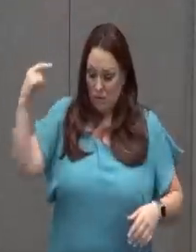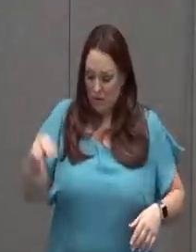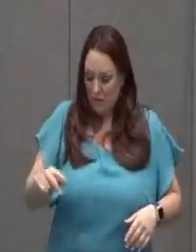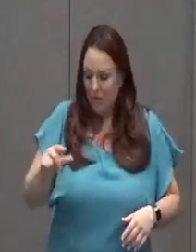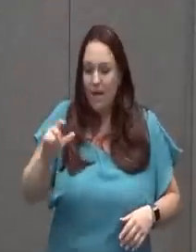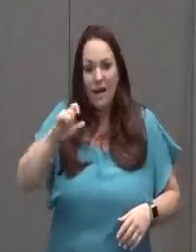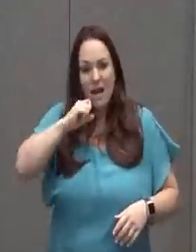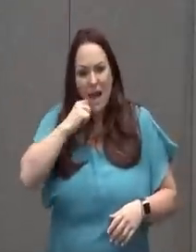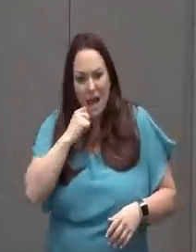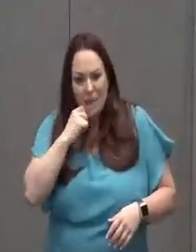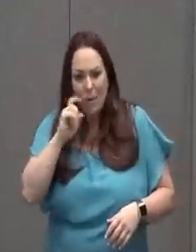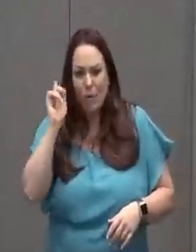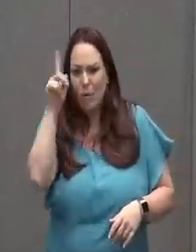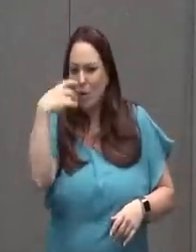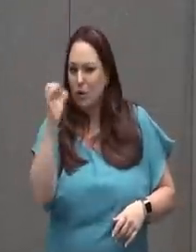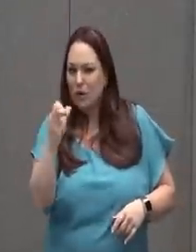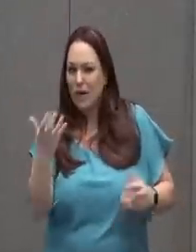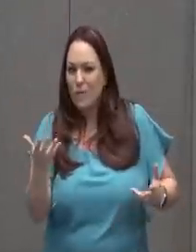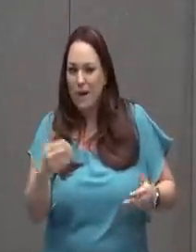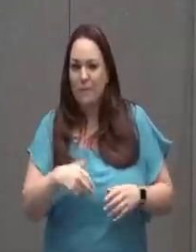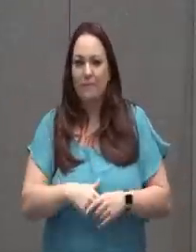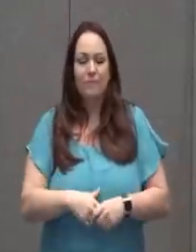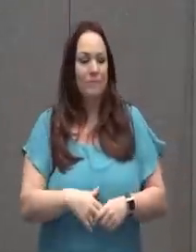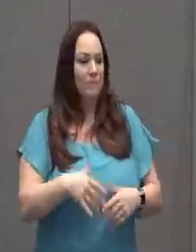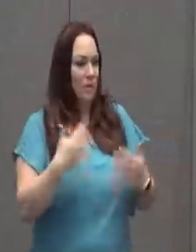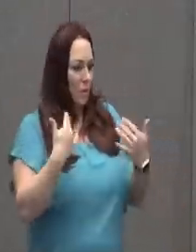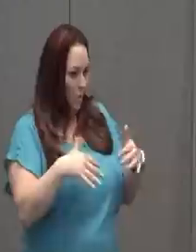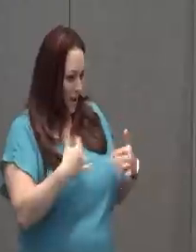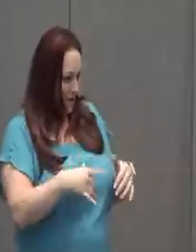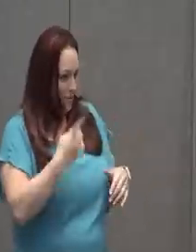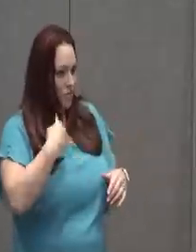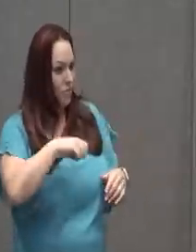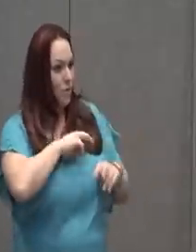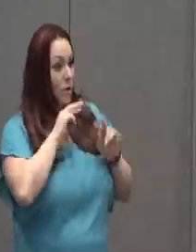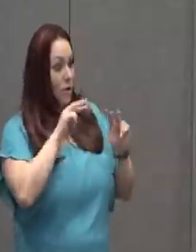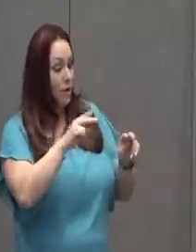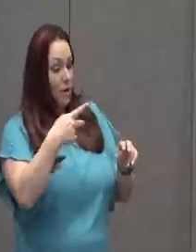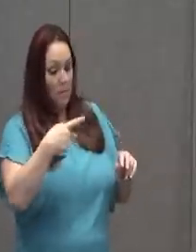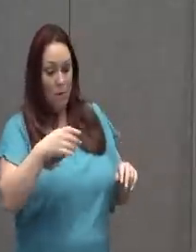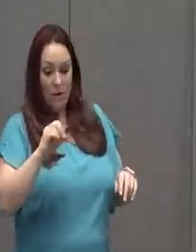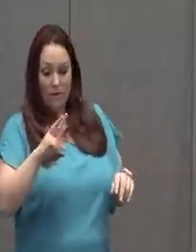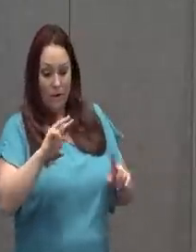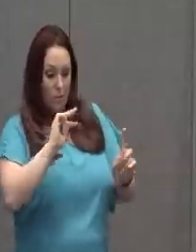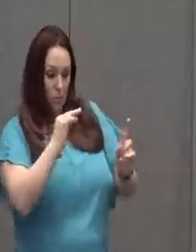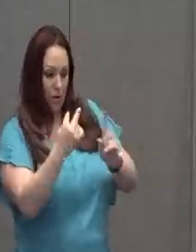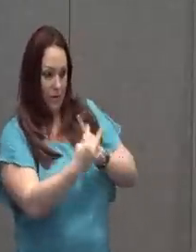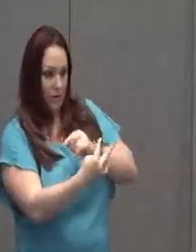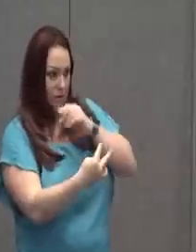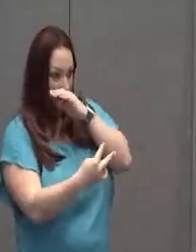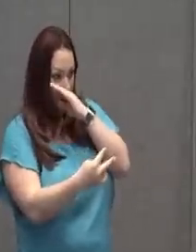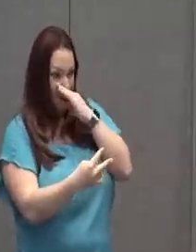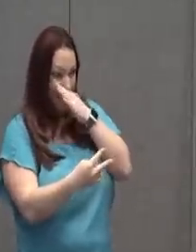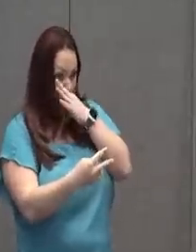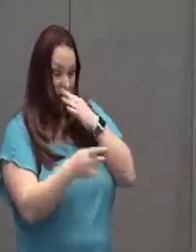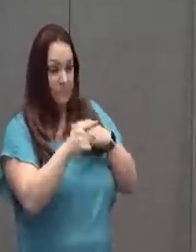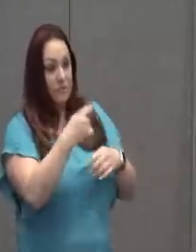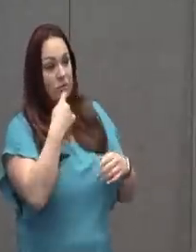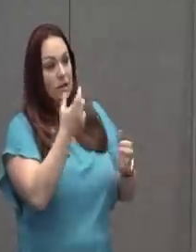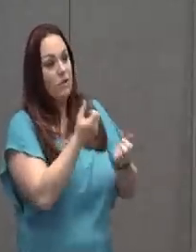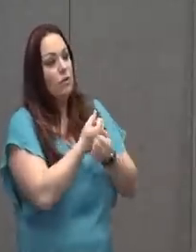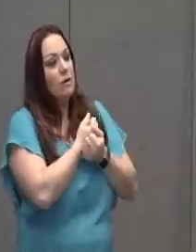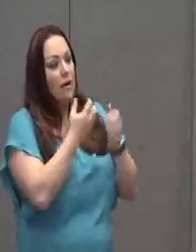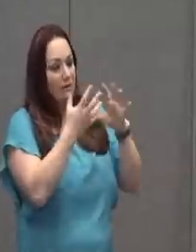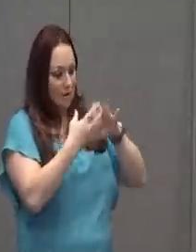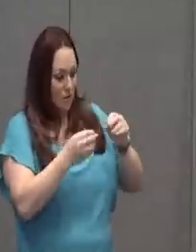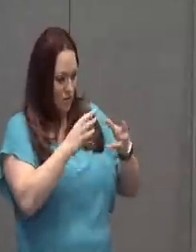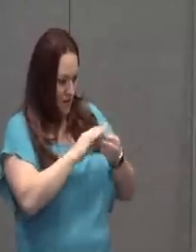Wow. So we are looking at point of view, and you said you love stories. I do. What, is there a